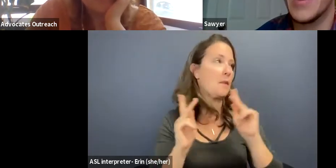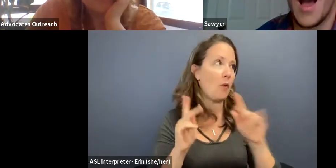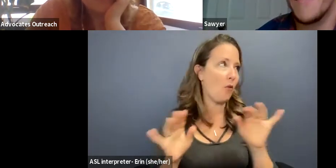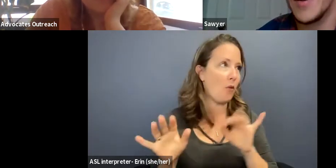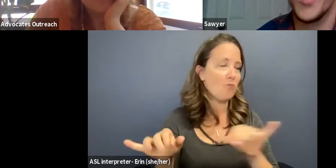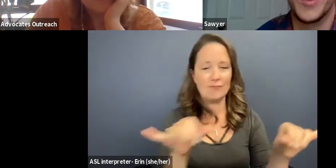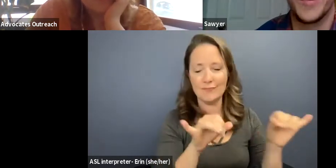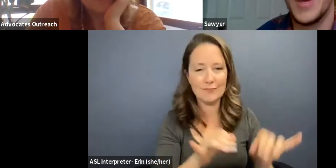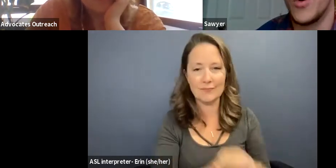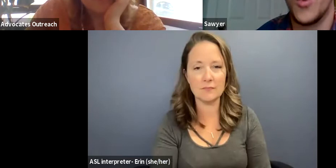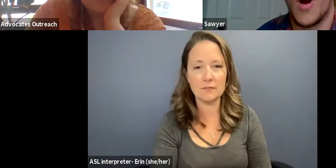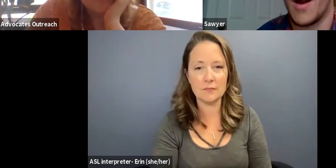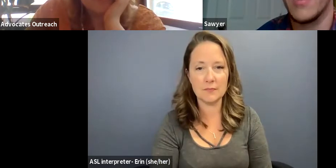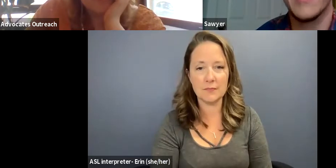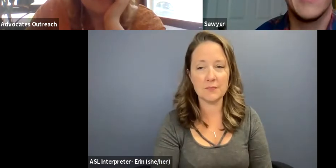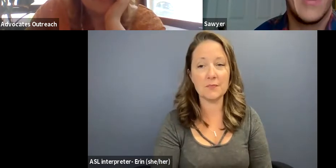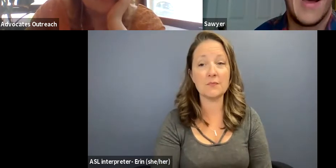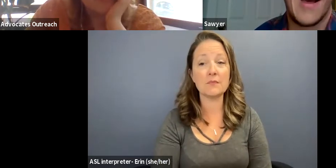received growing up?